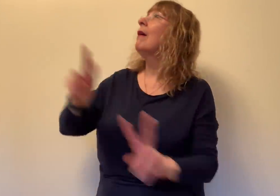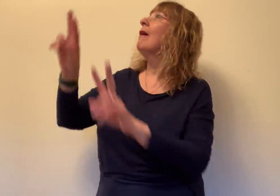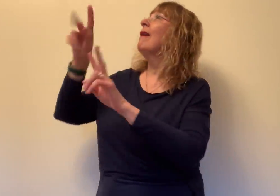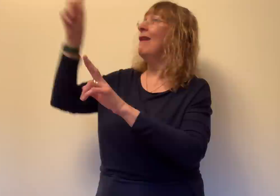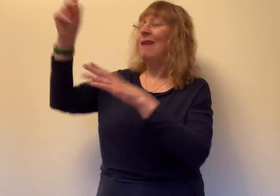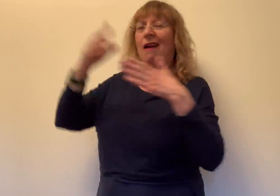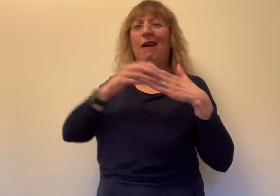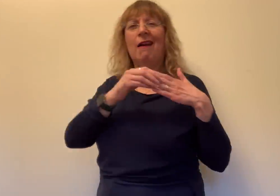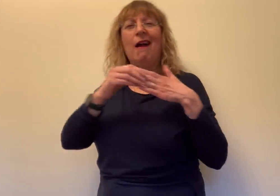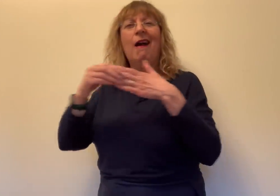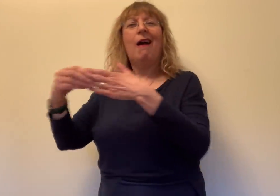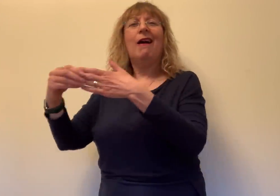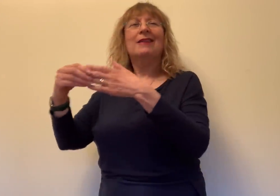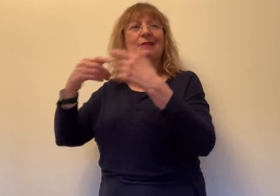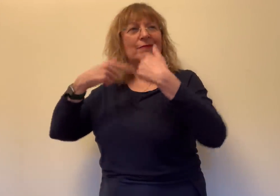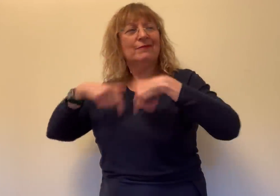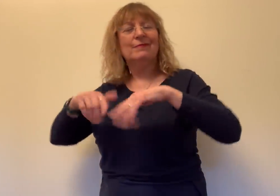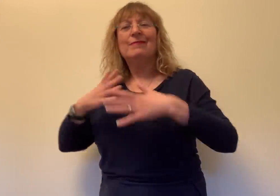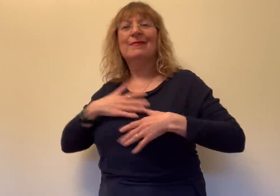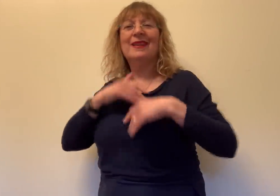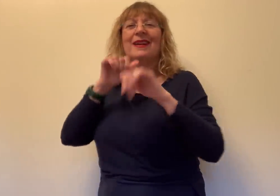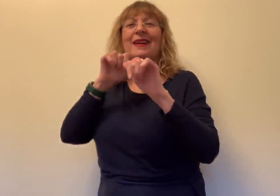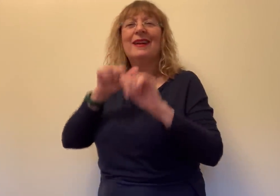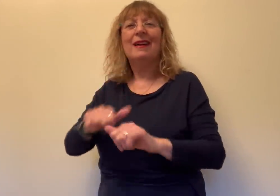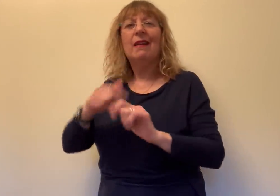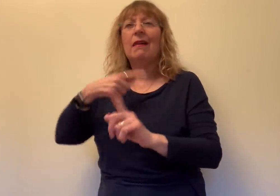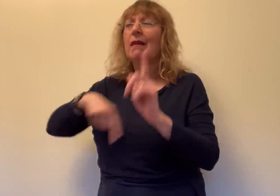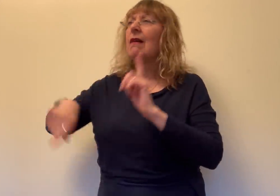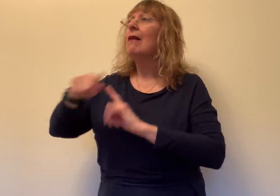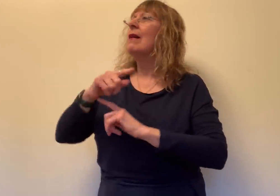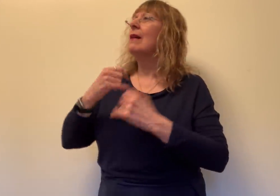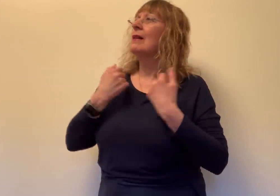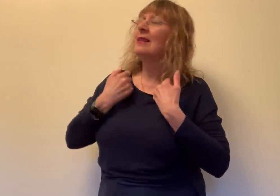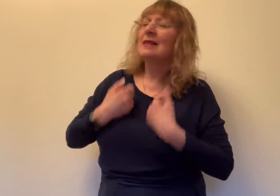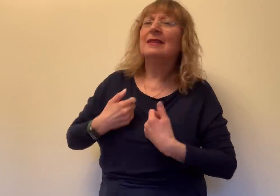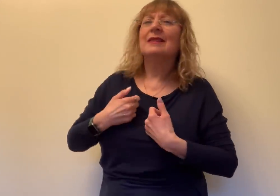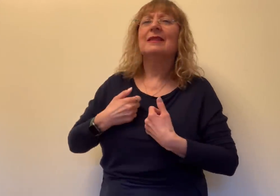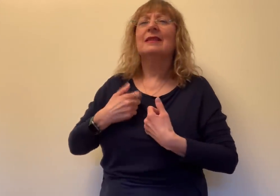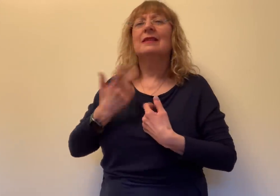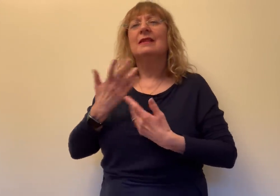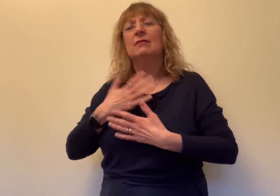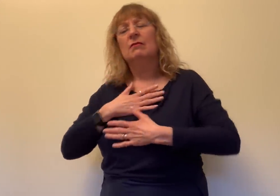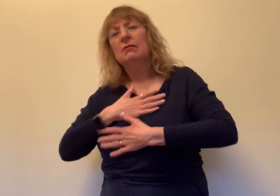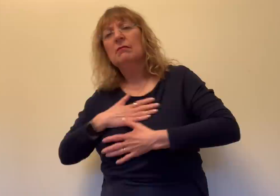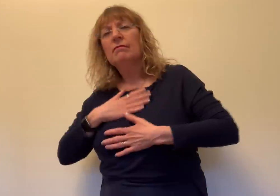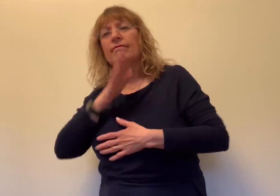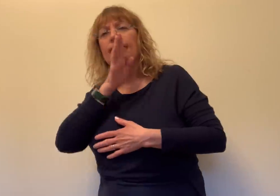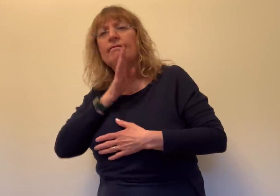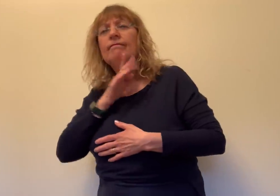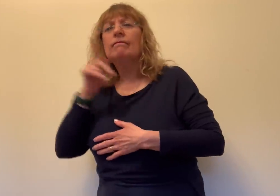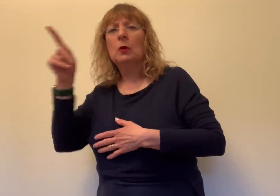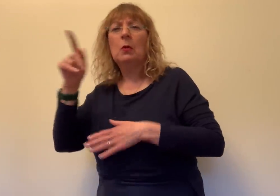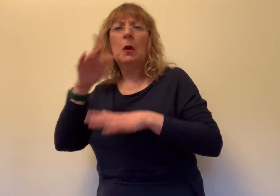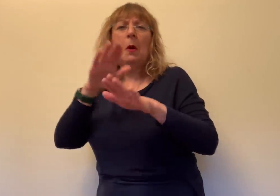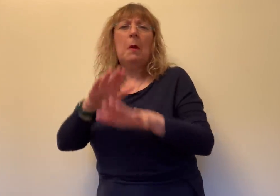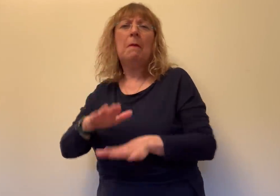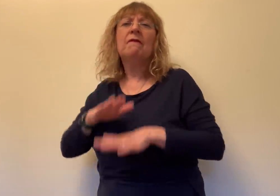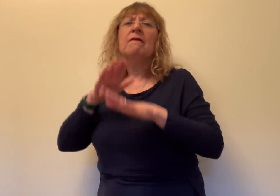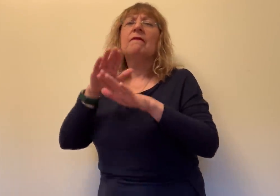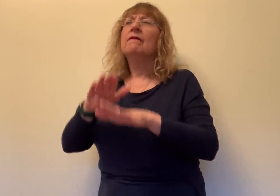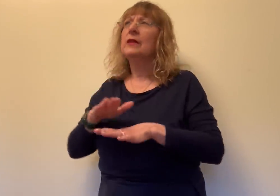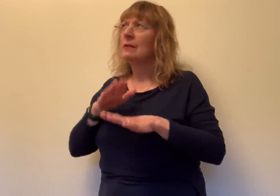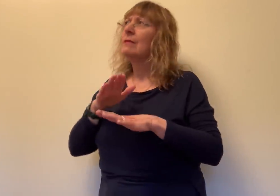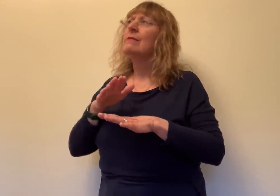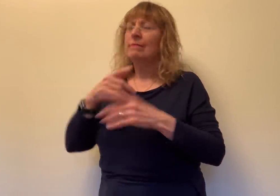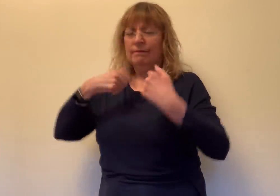hardship. We trust you to guide us at this time and to bring healing to those who are sick